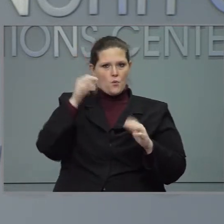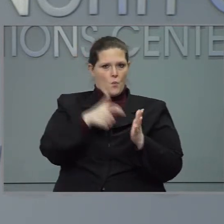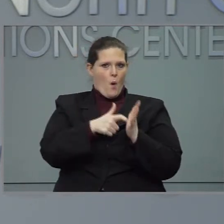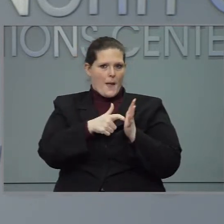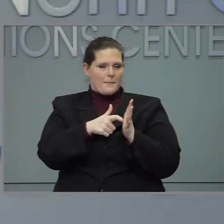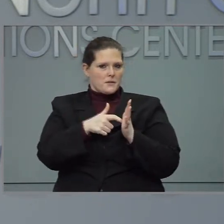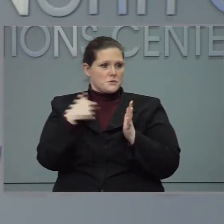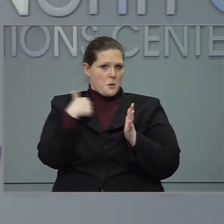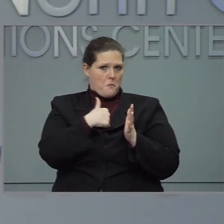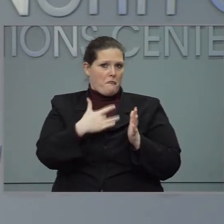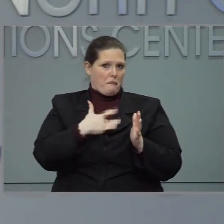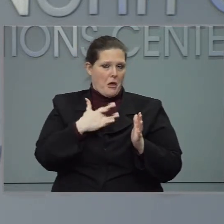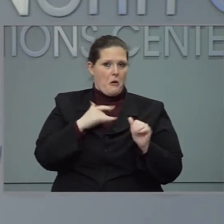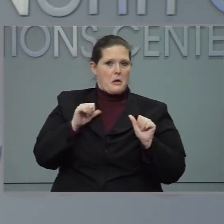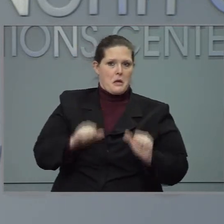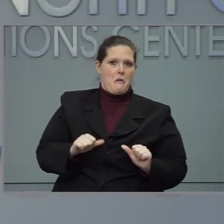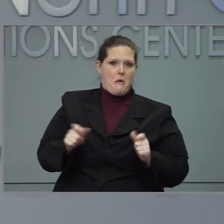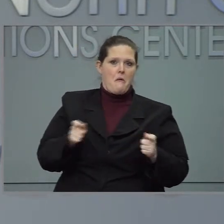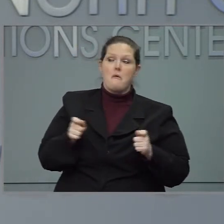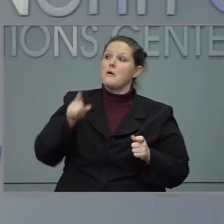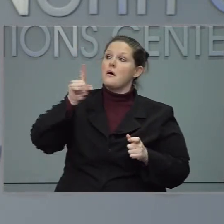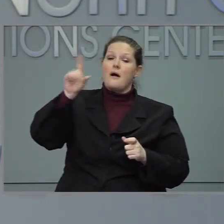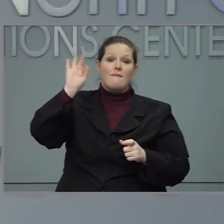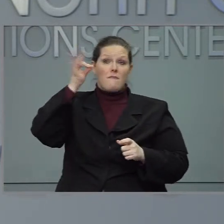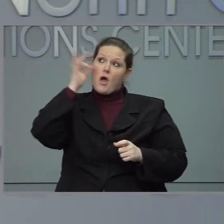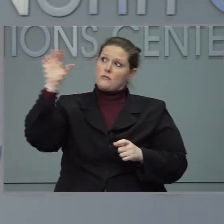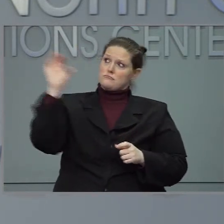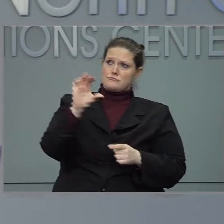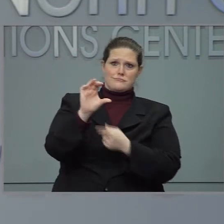very good incentive that the feds are providing us.